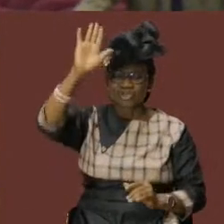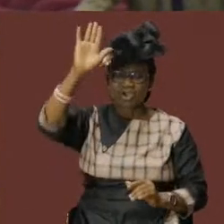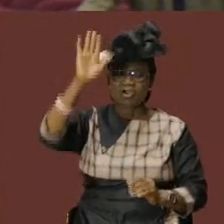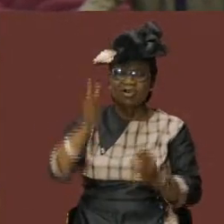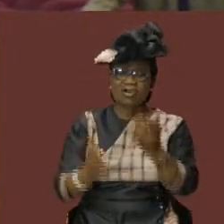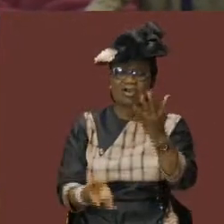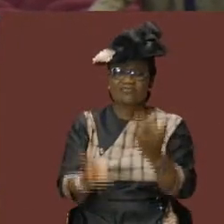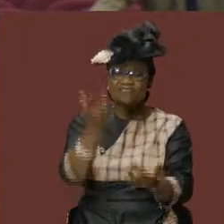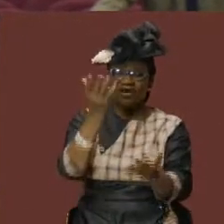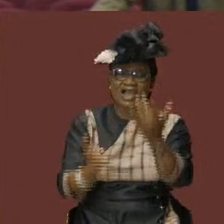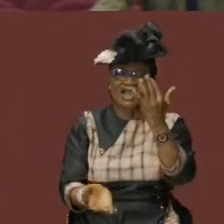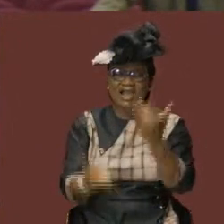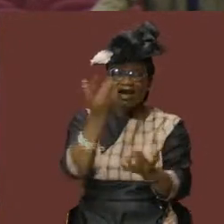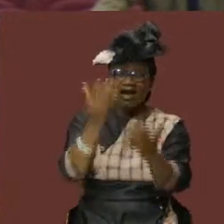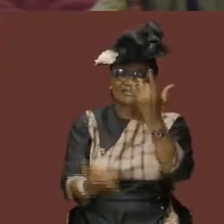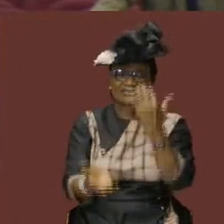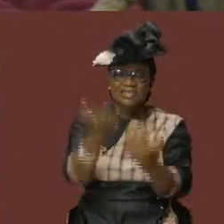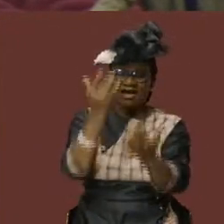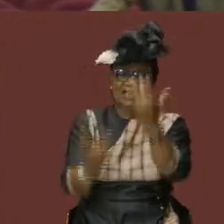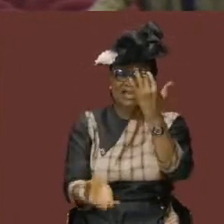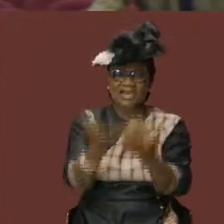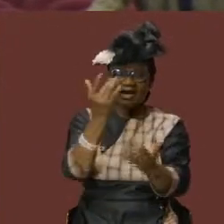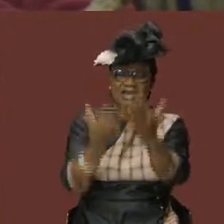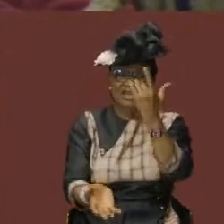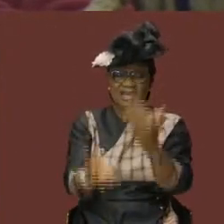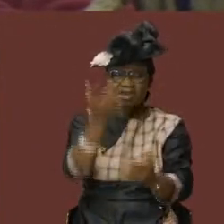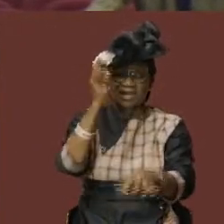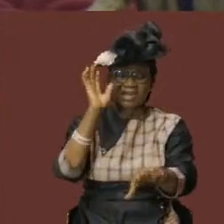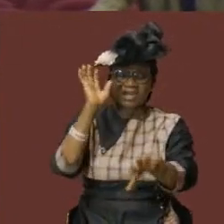Let your fire